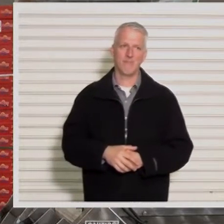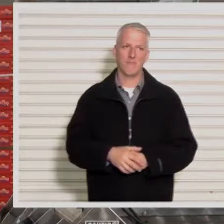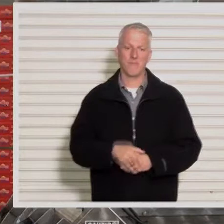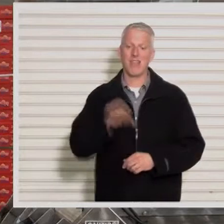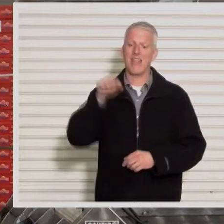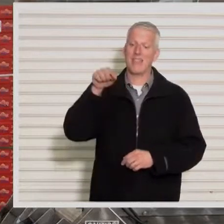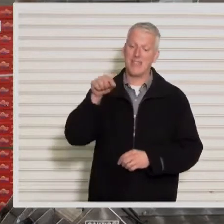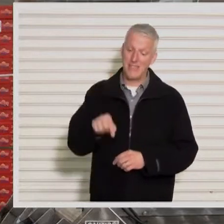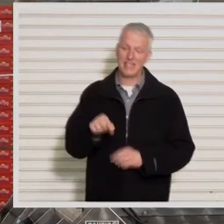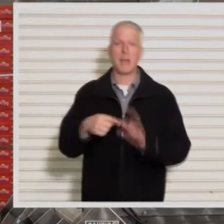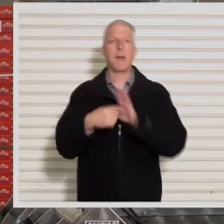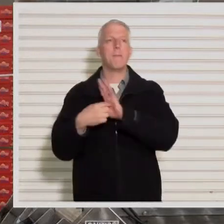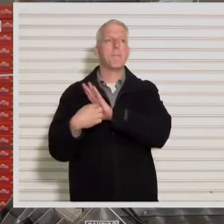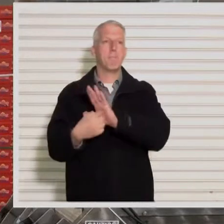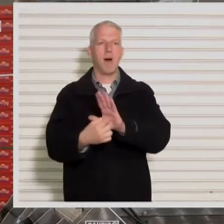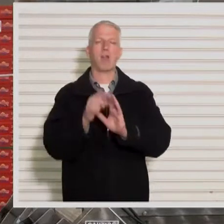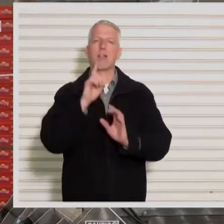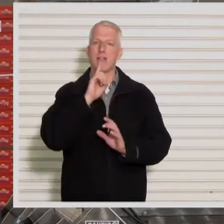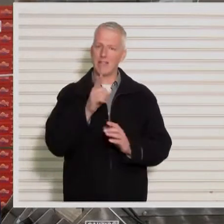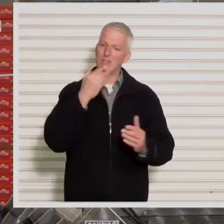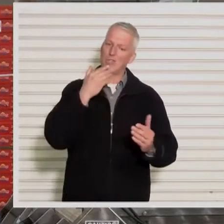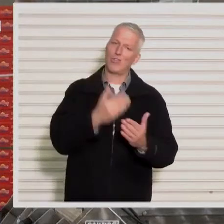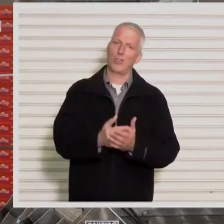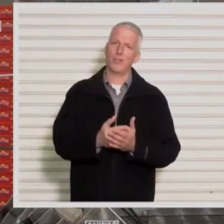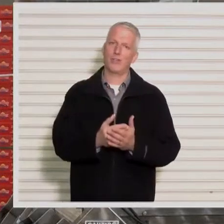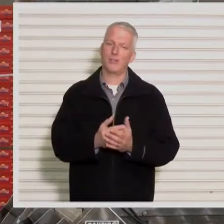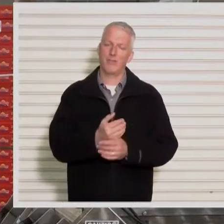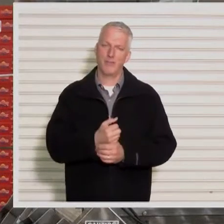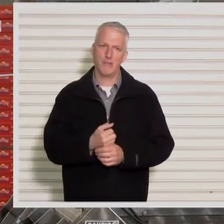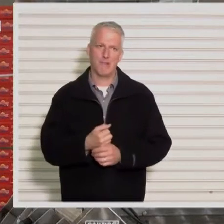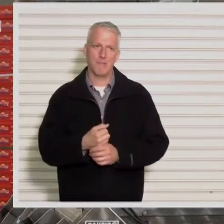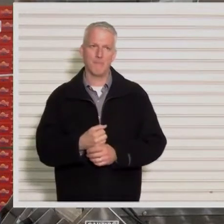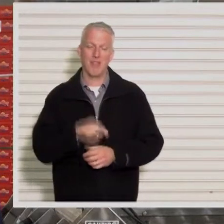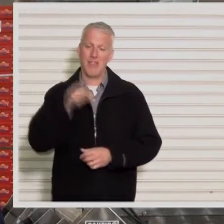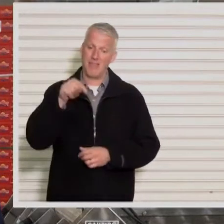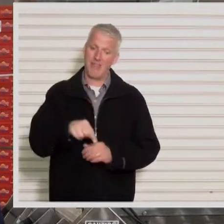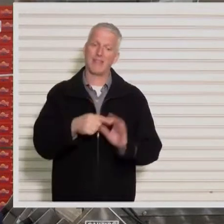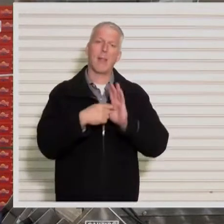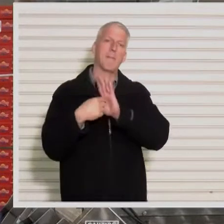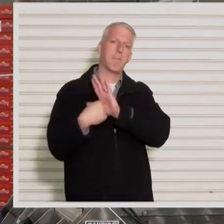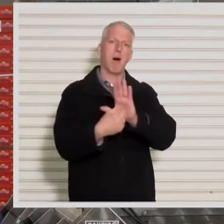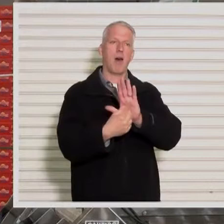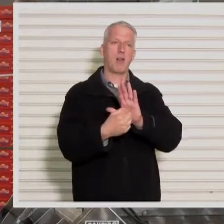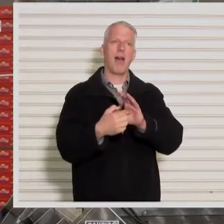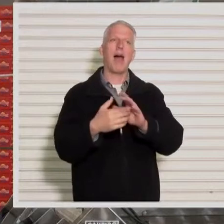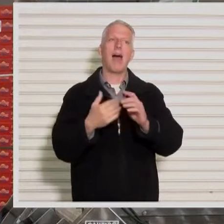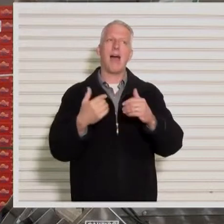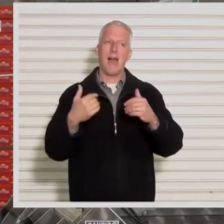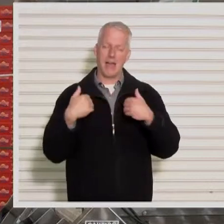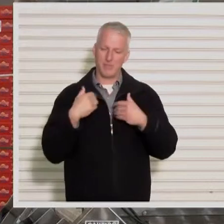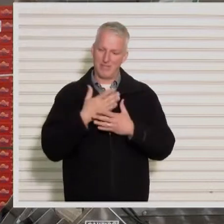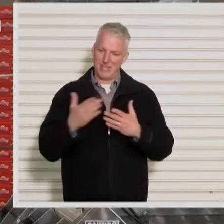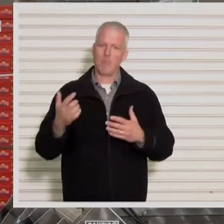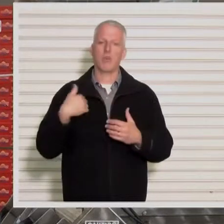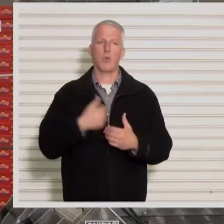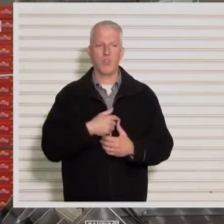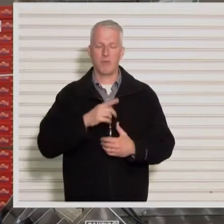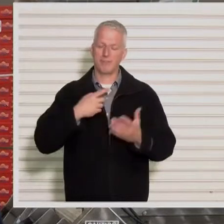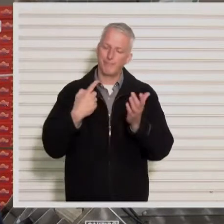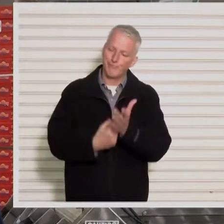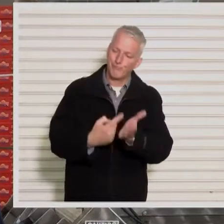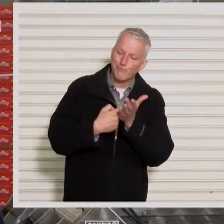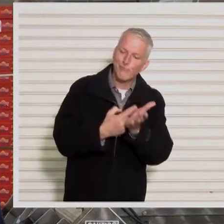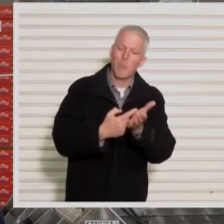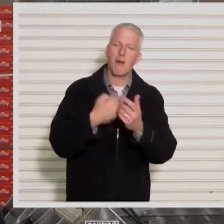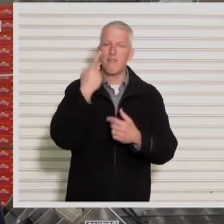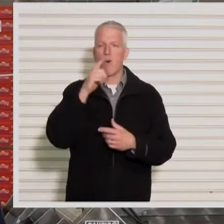This model is good. This model has been something that we've been talking about for